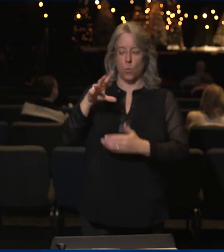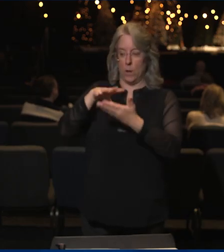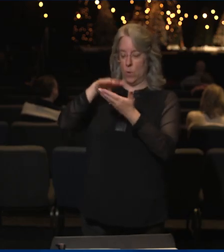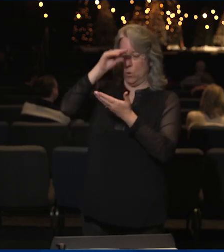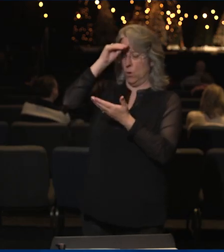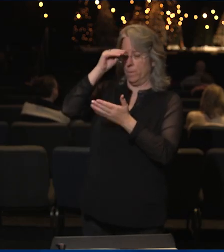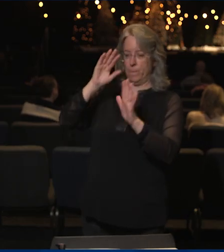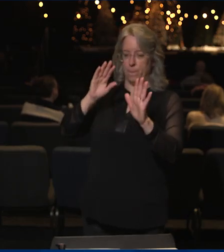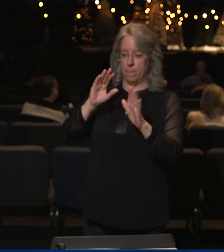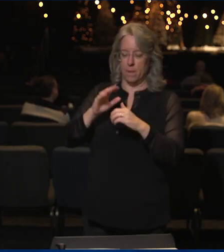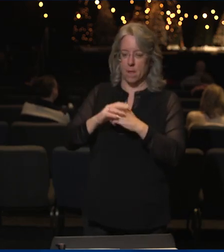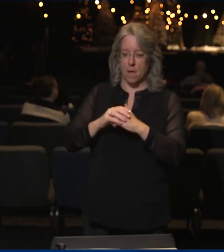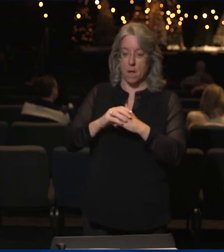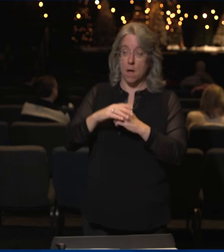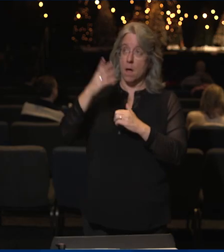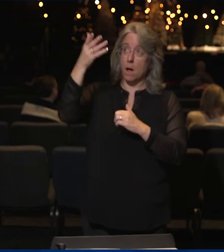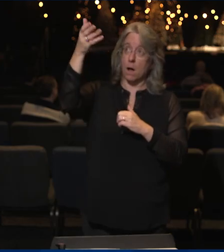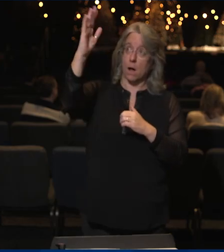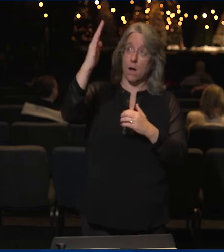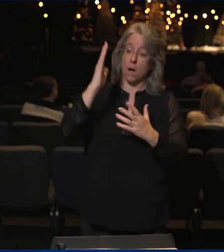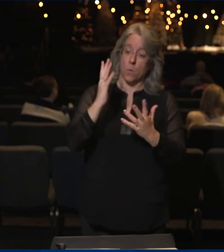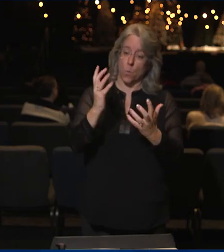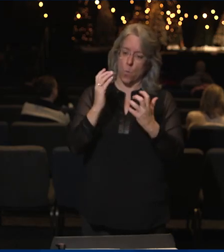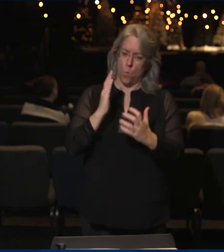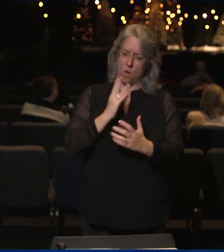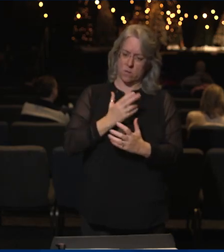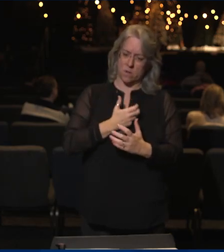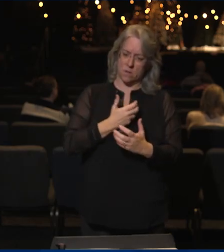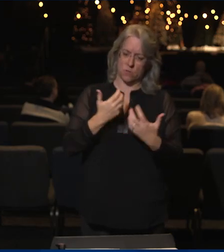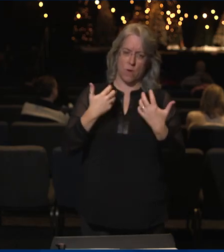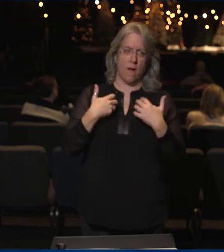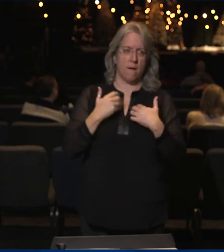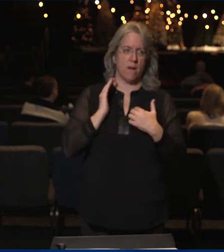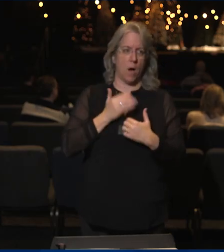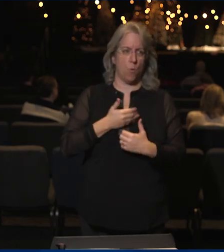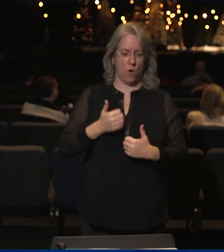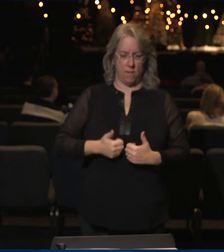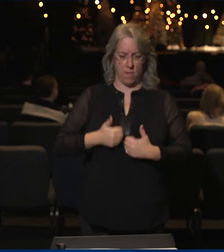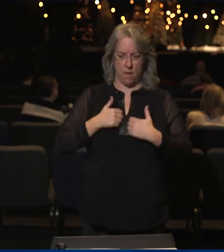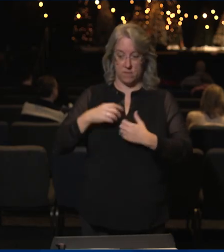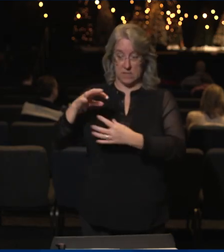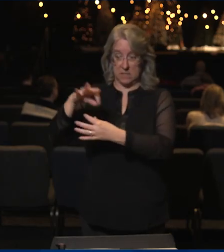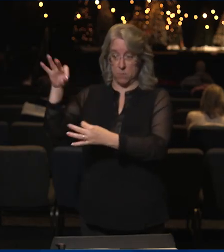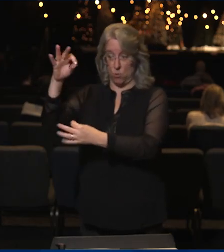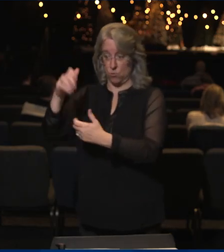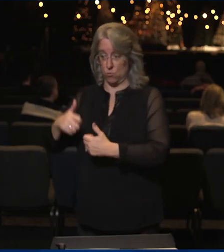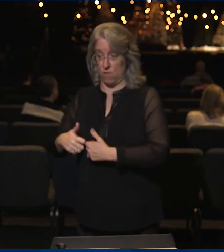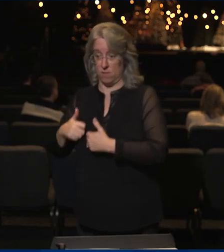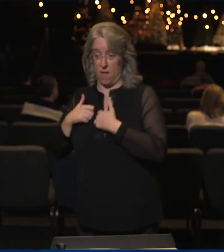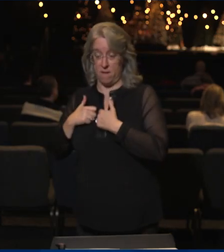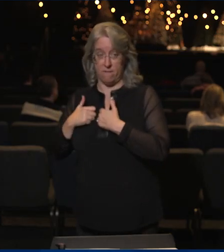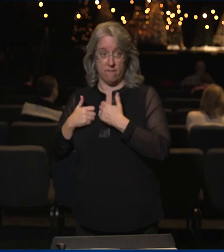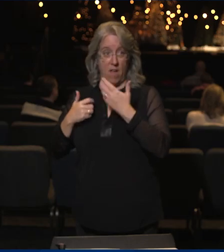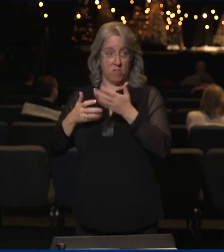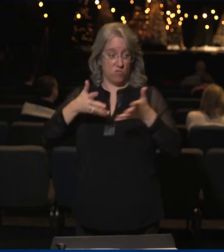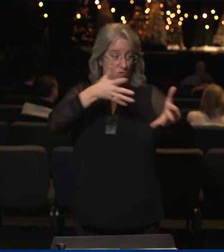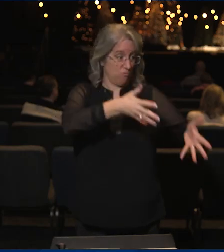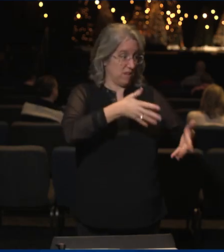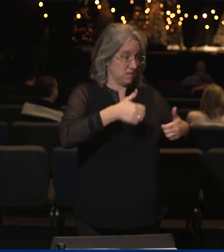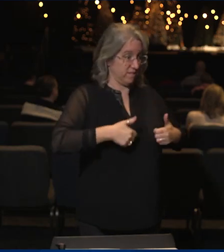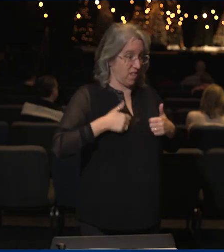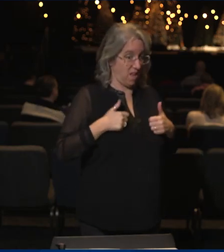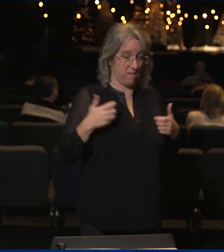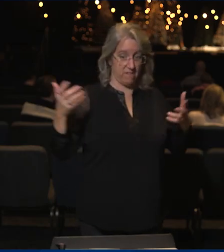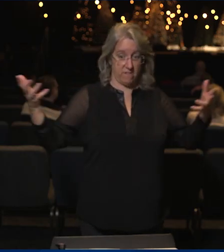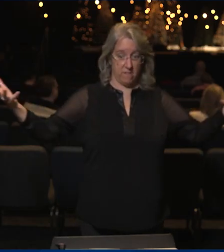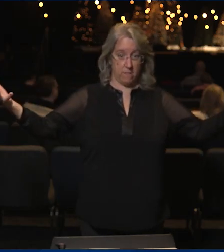have integrated lives, that our spiritual life isn't over here and the rest of our life isn't the rest of the room,